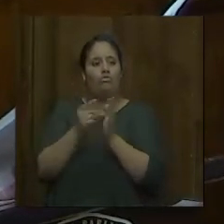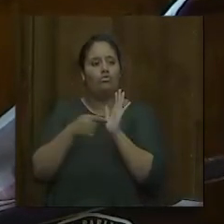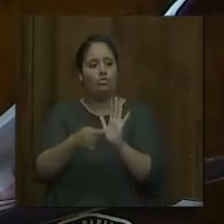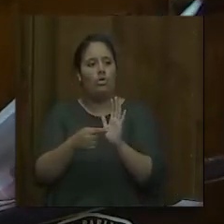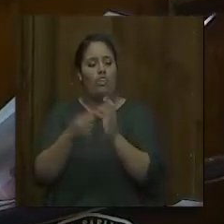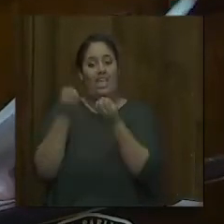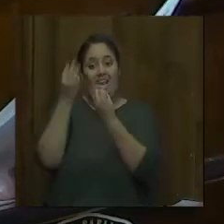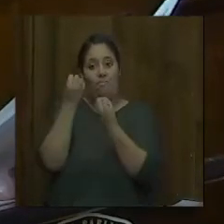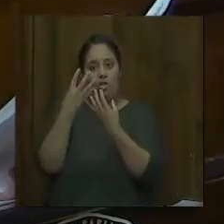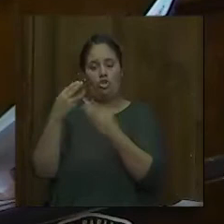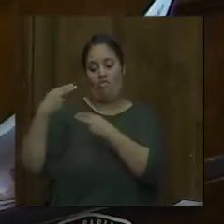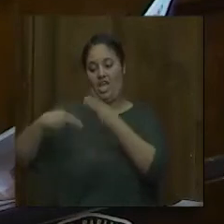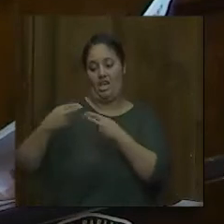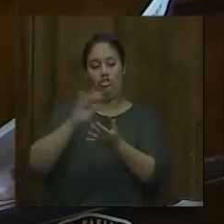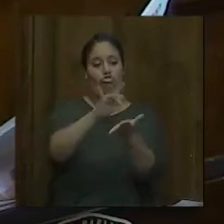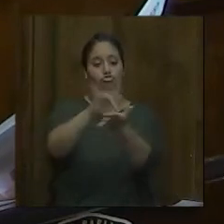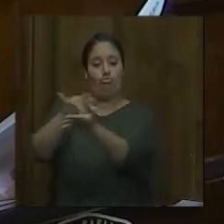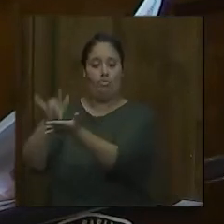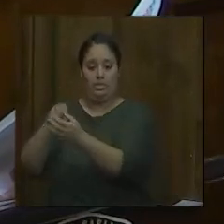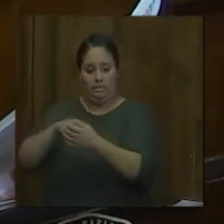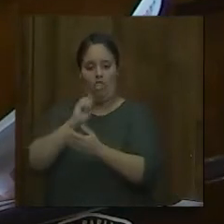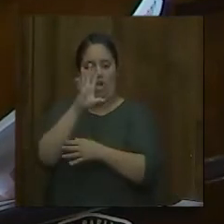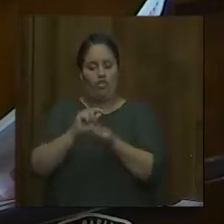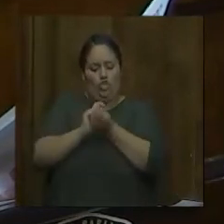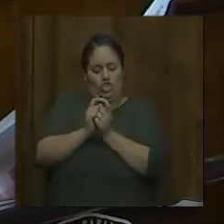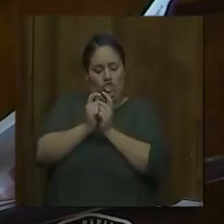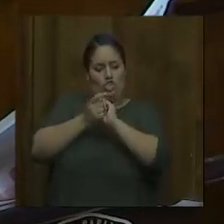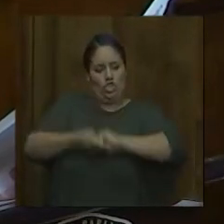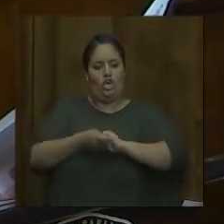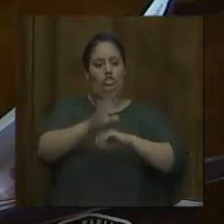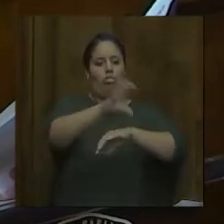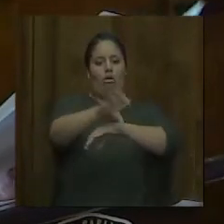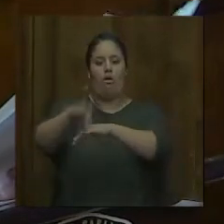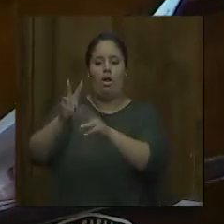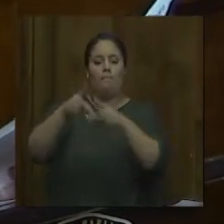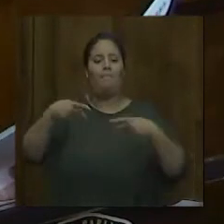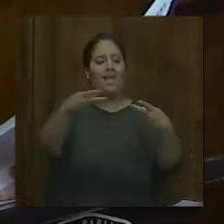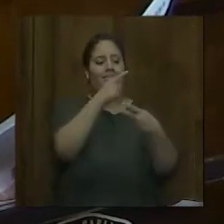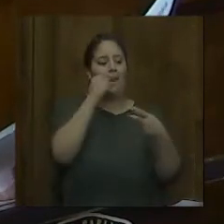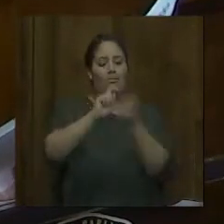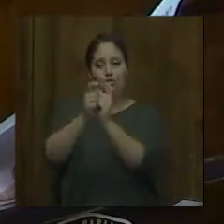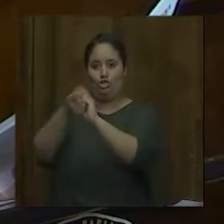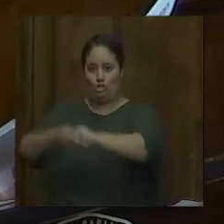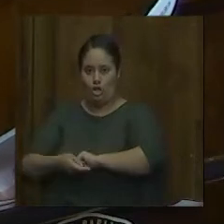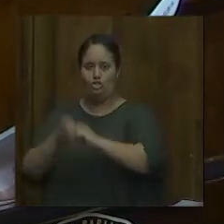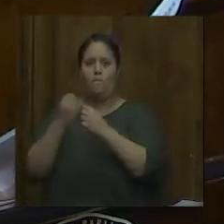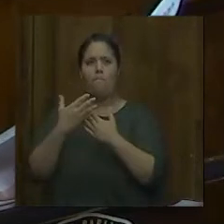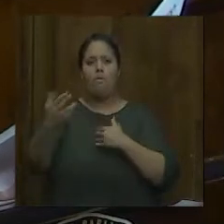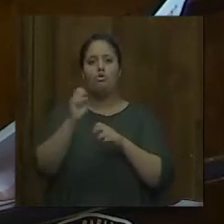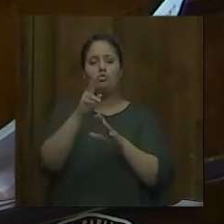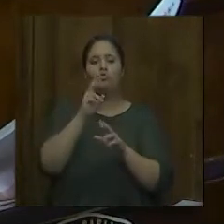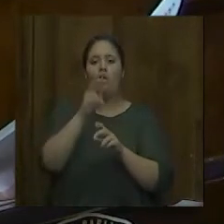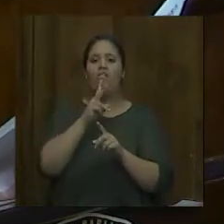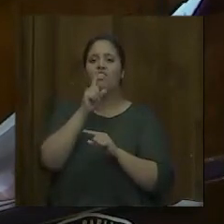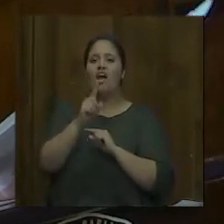transformation of the heritage landscape in South Africa through changes in existing geographical names. There are more than 12,000